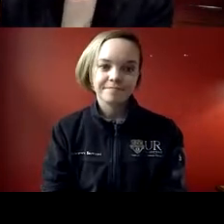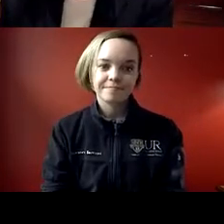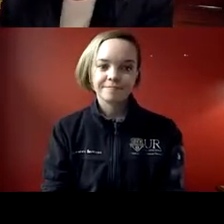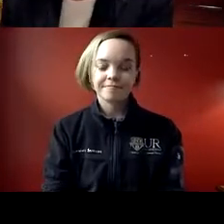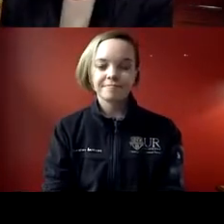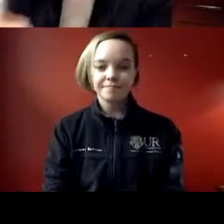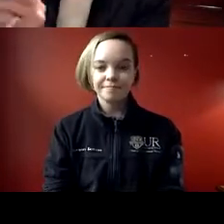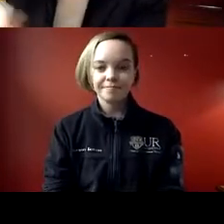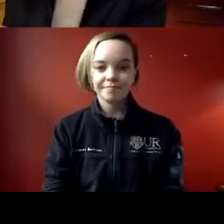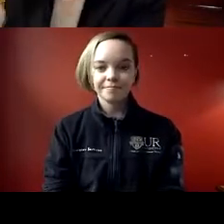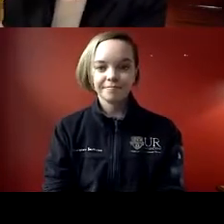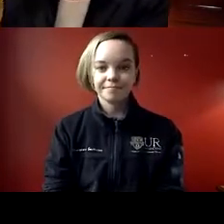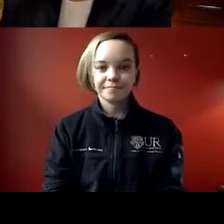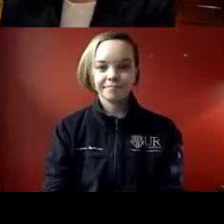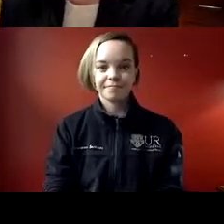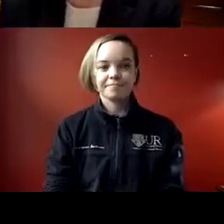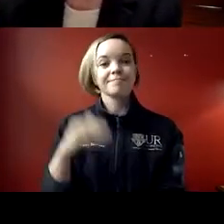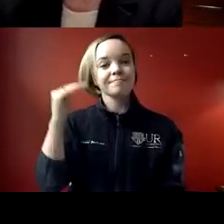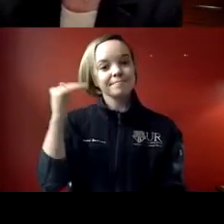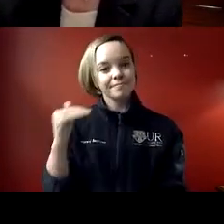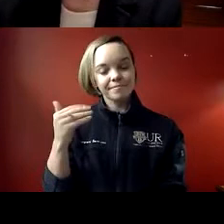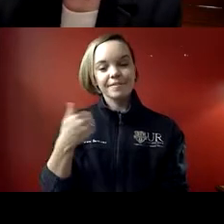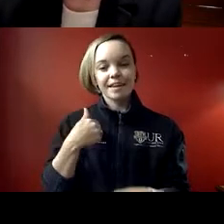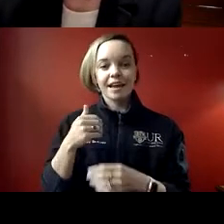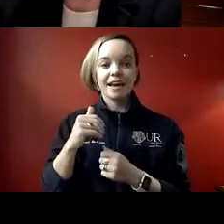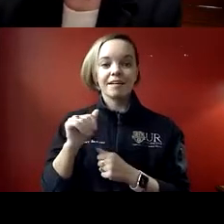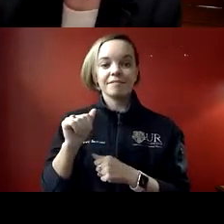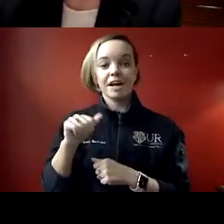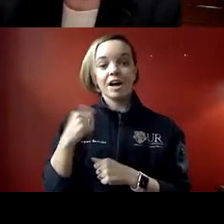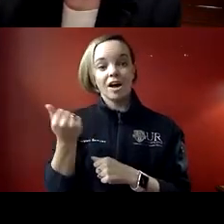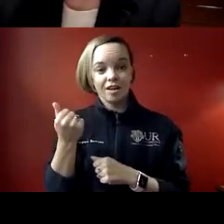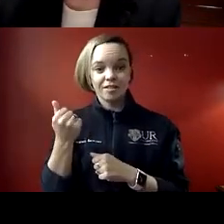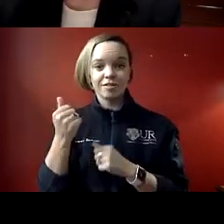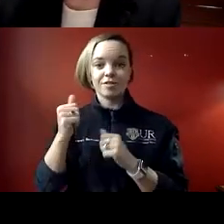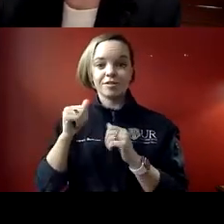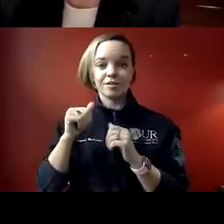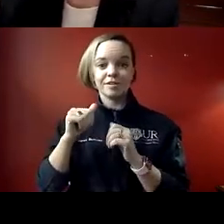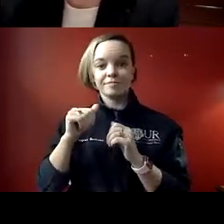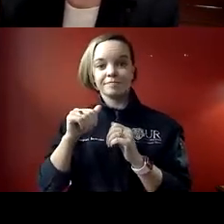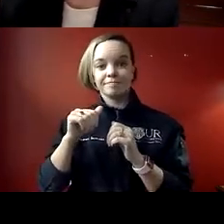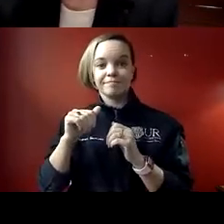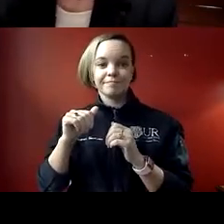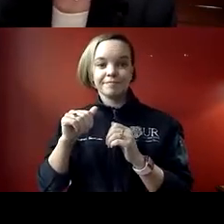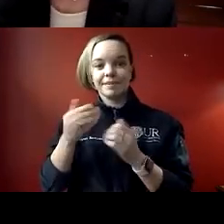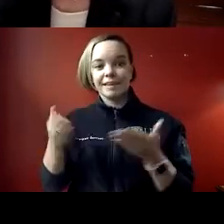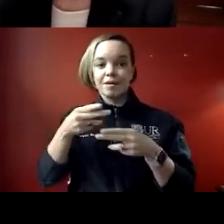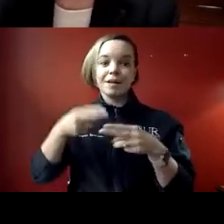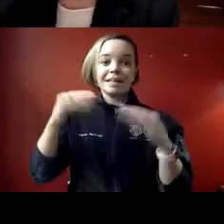Then there is the Equal Employment Opportunities Commission,